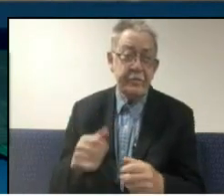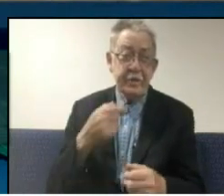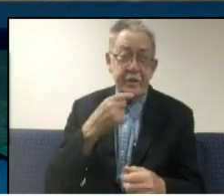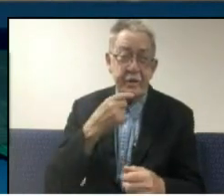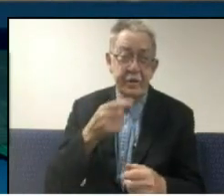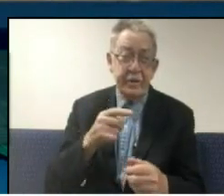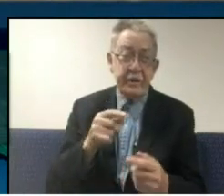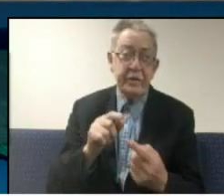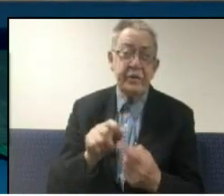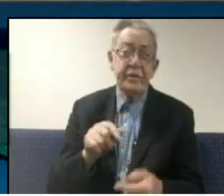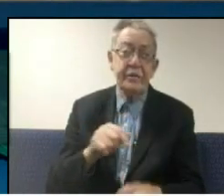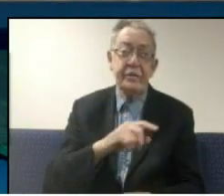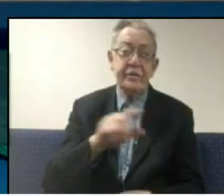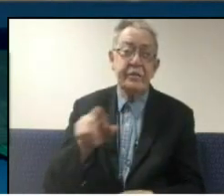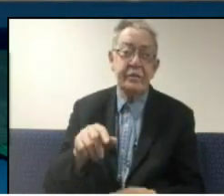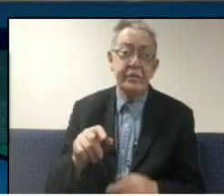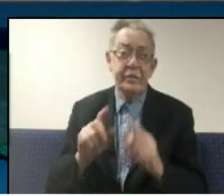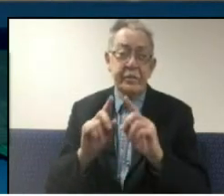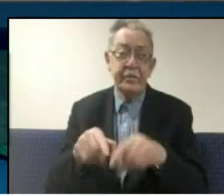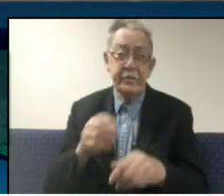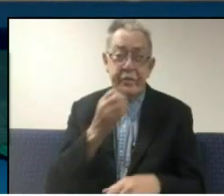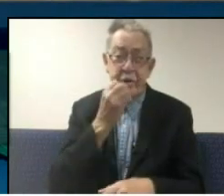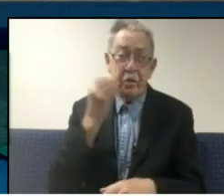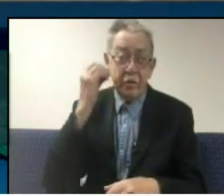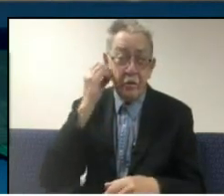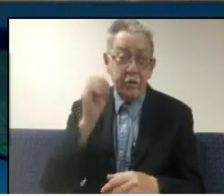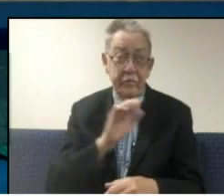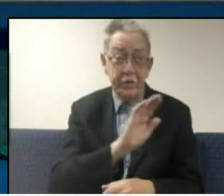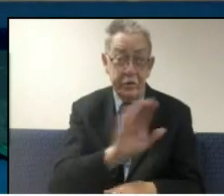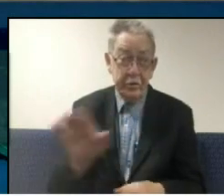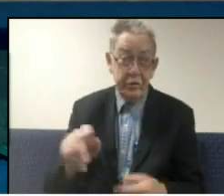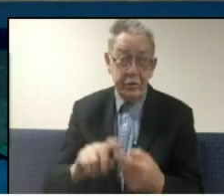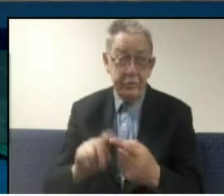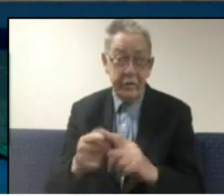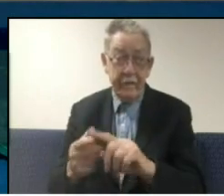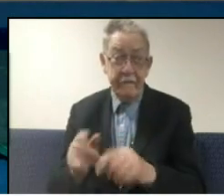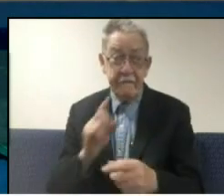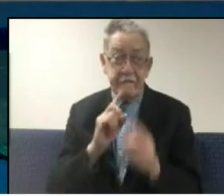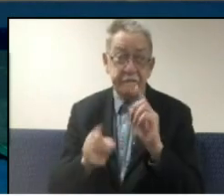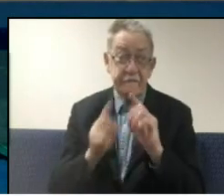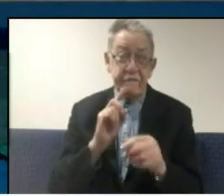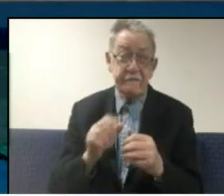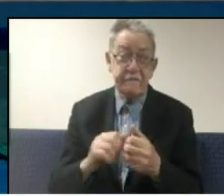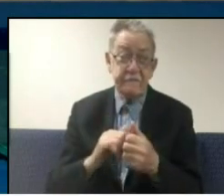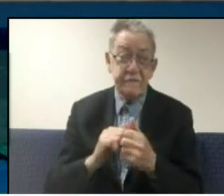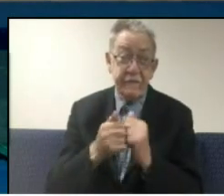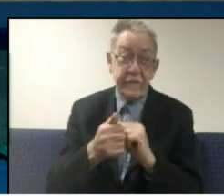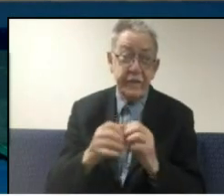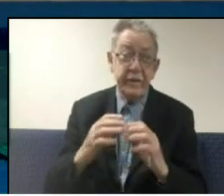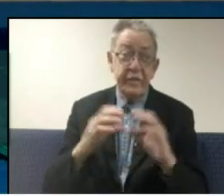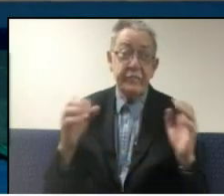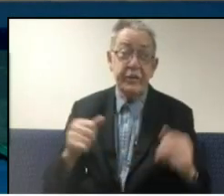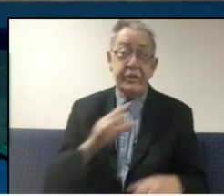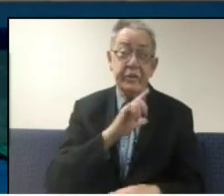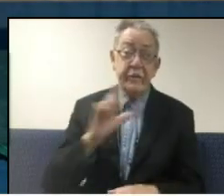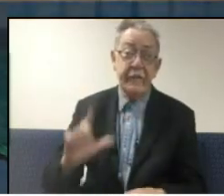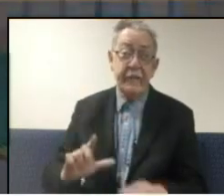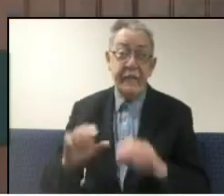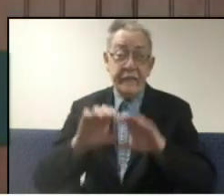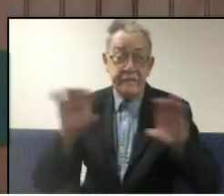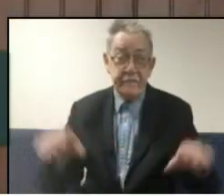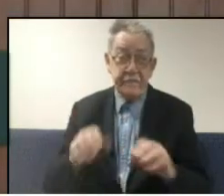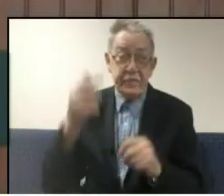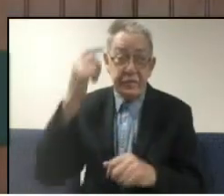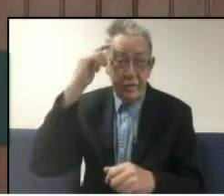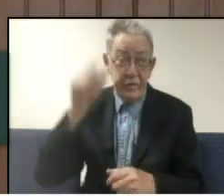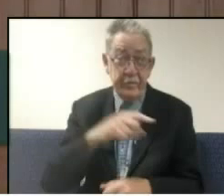him. He said, go home to your friends and tell them how much the Lord has done for you and how he has